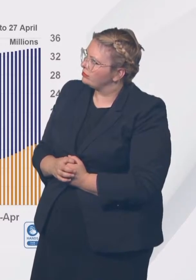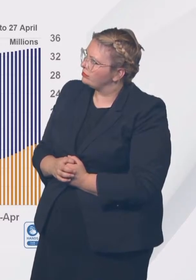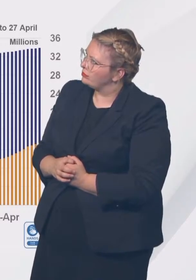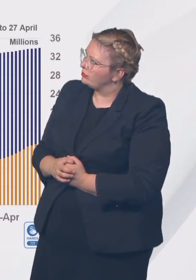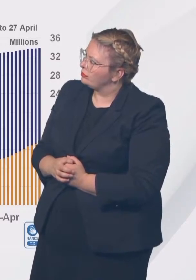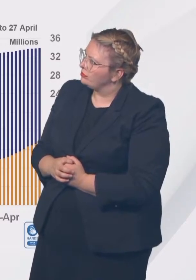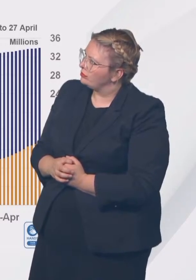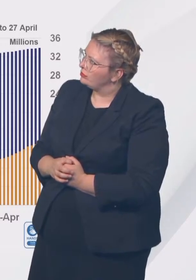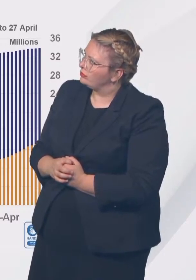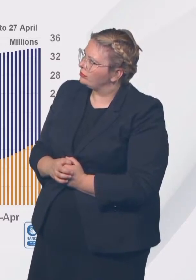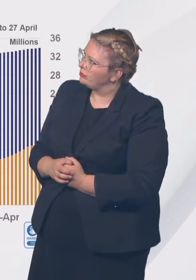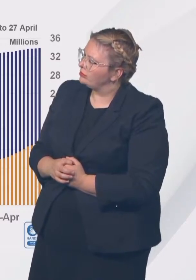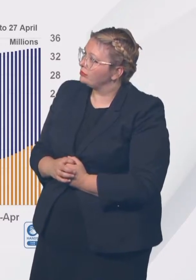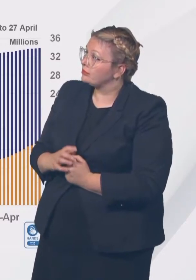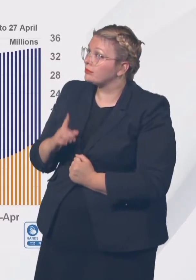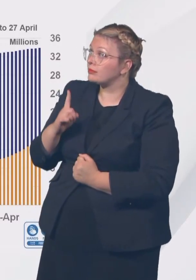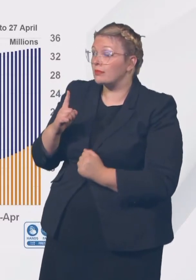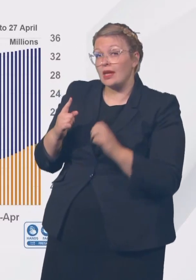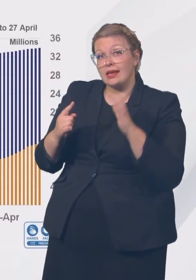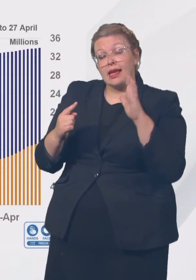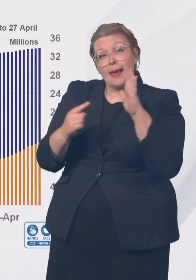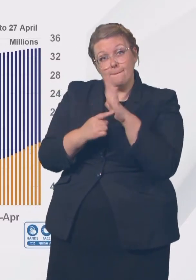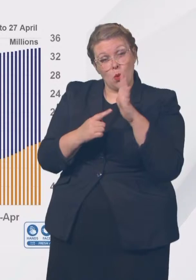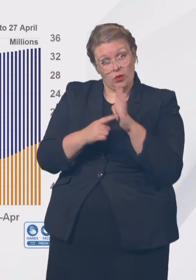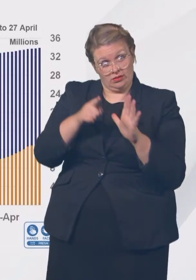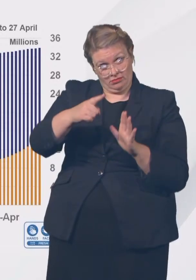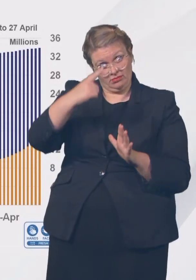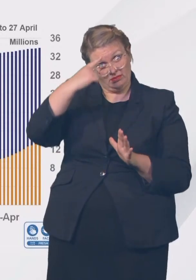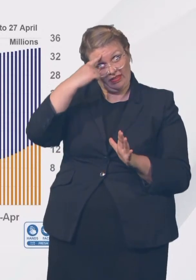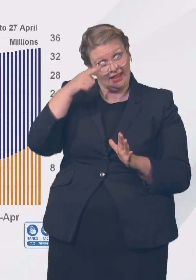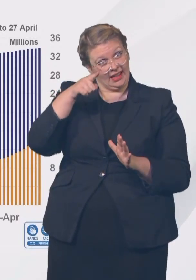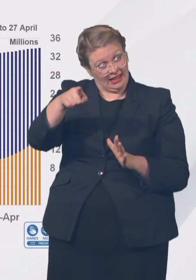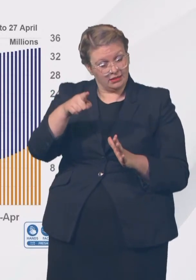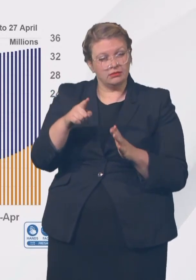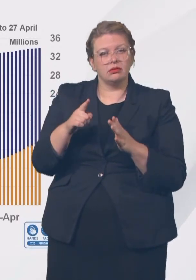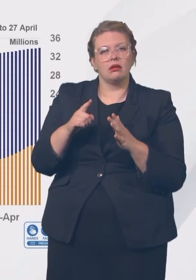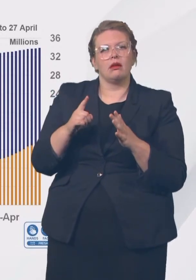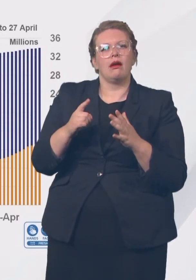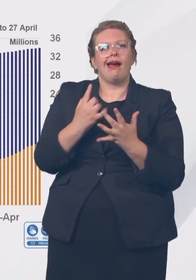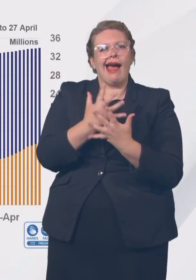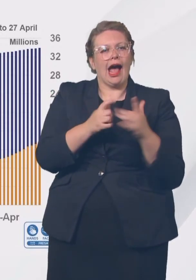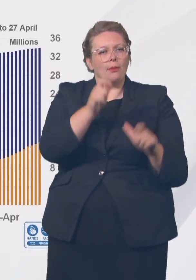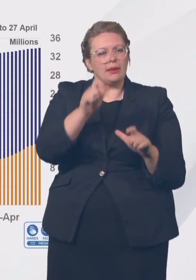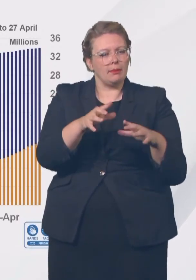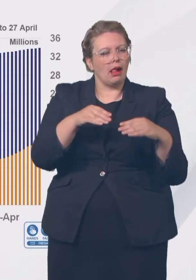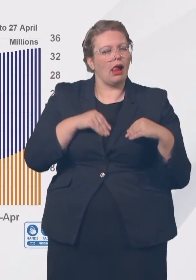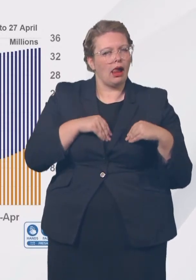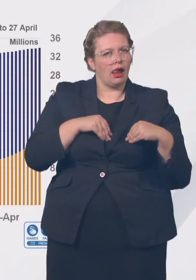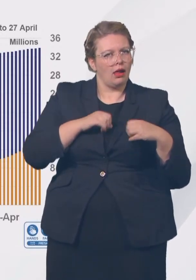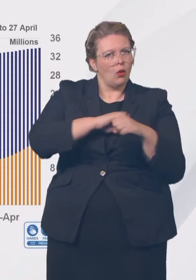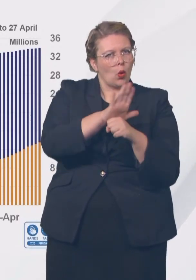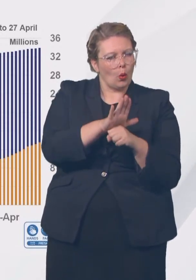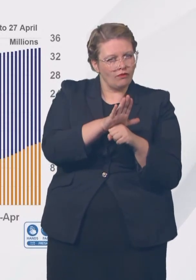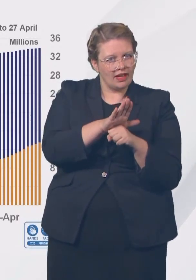to where the peak of the third wave would appear on this slide, and it would appear, shall we say, around